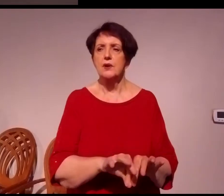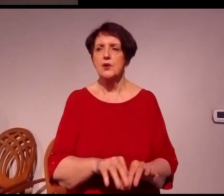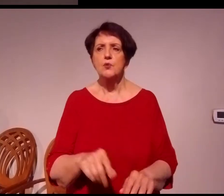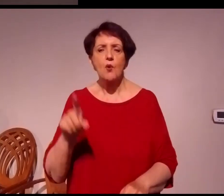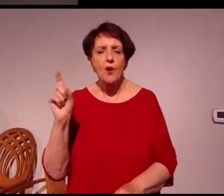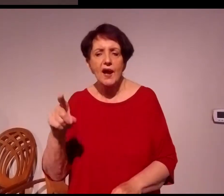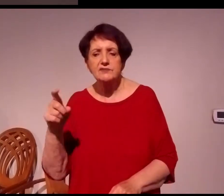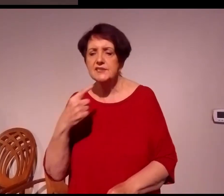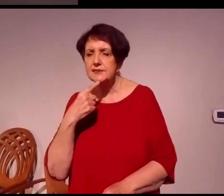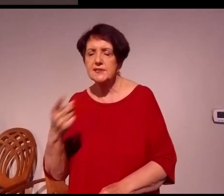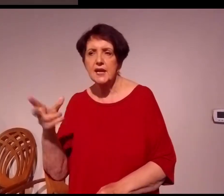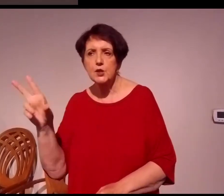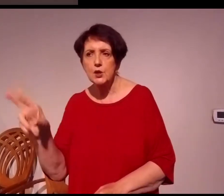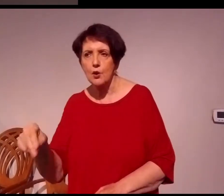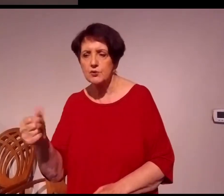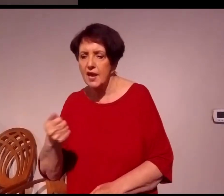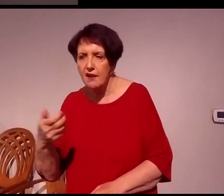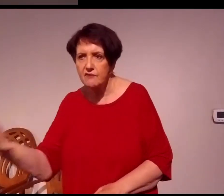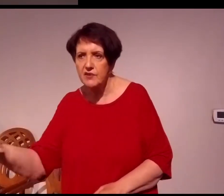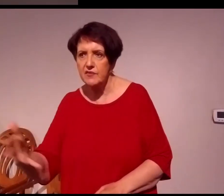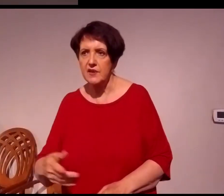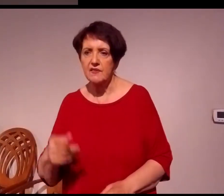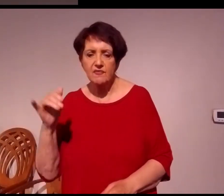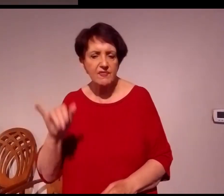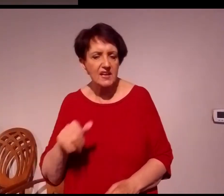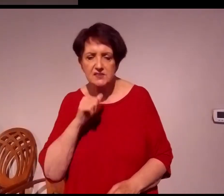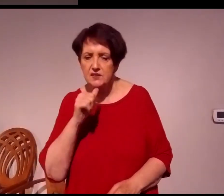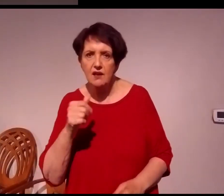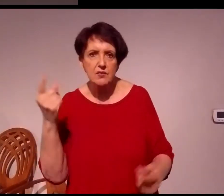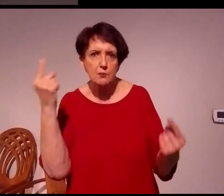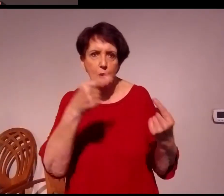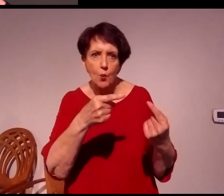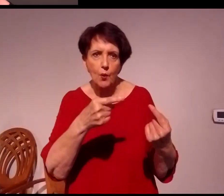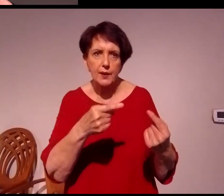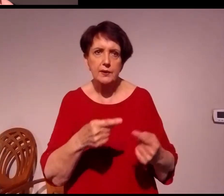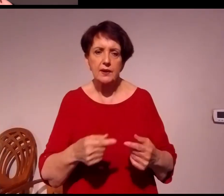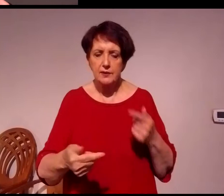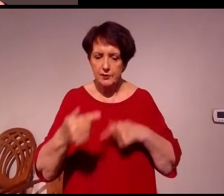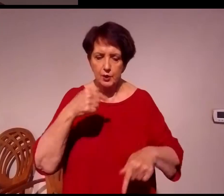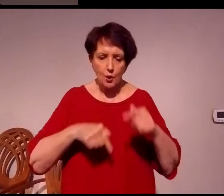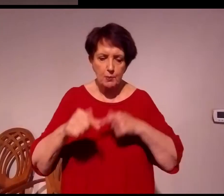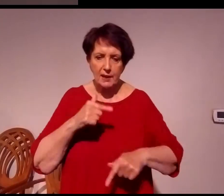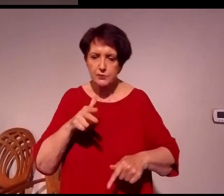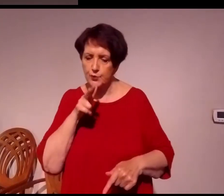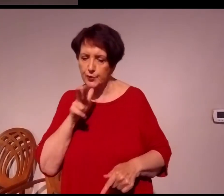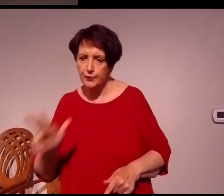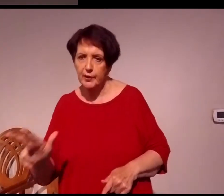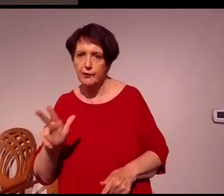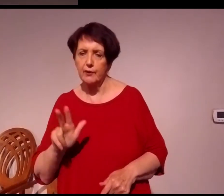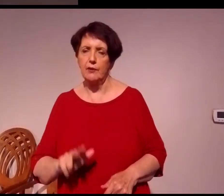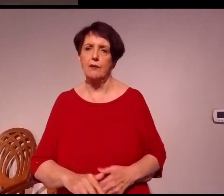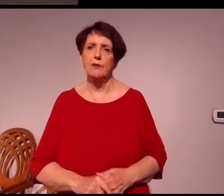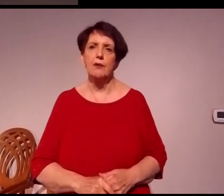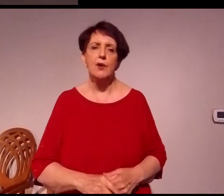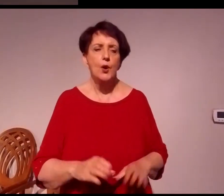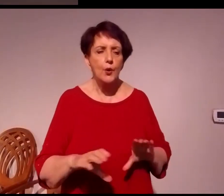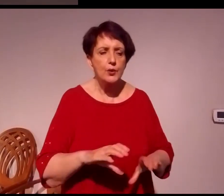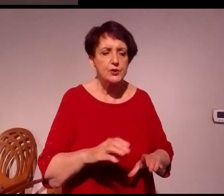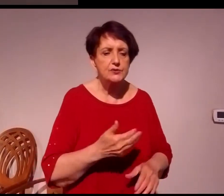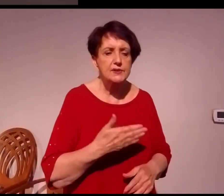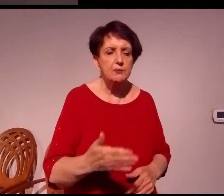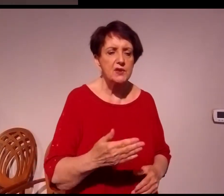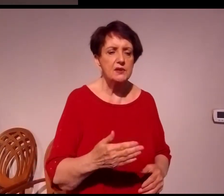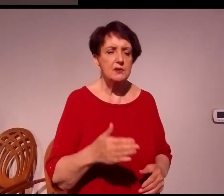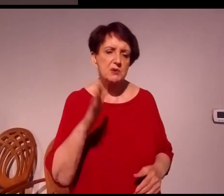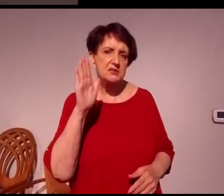no to everything. It's not the point to regress to the mentality of a 3-year-old or do something just to be